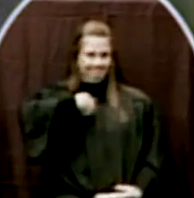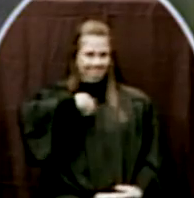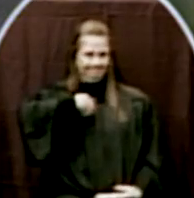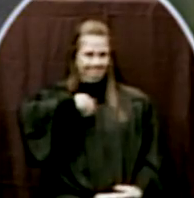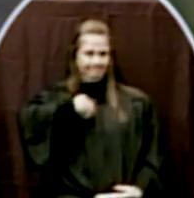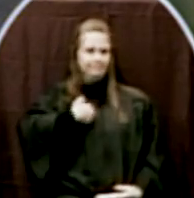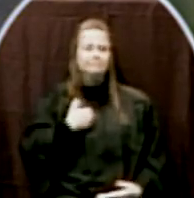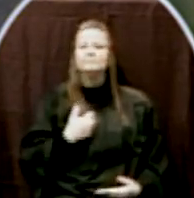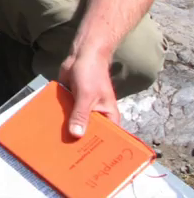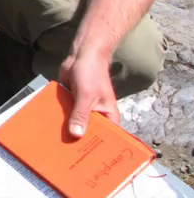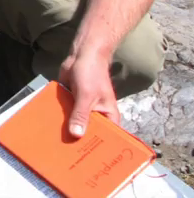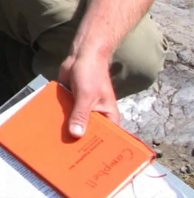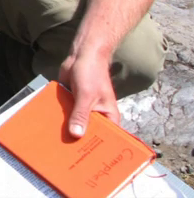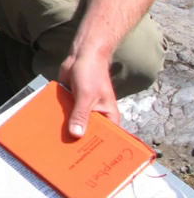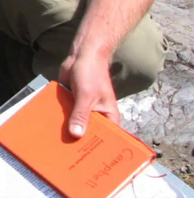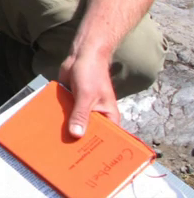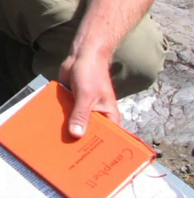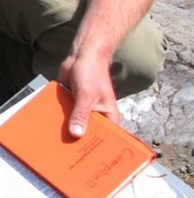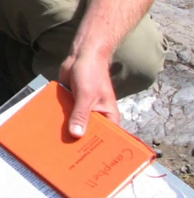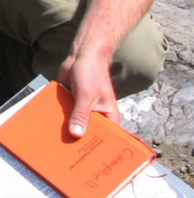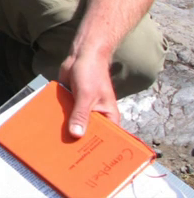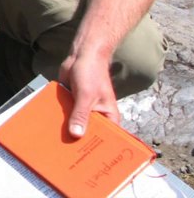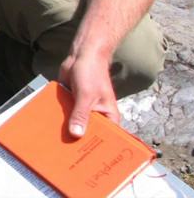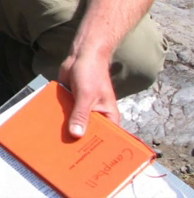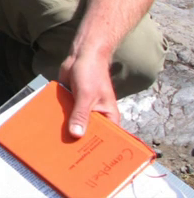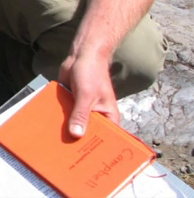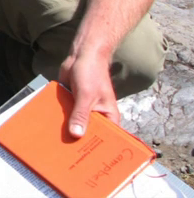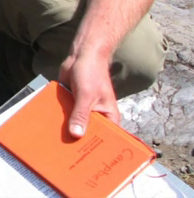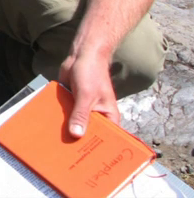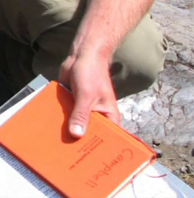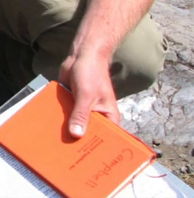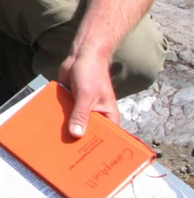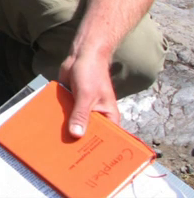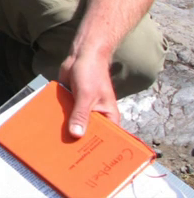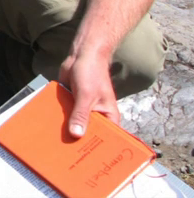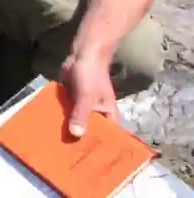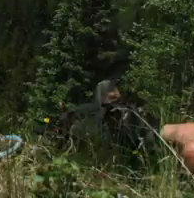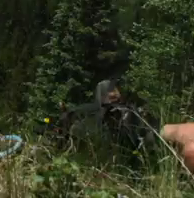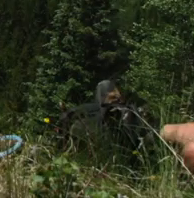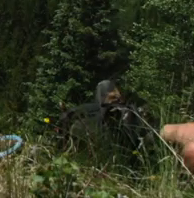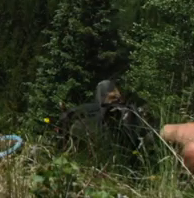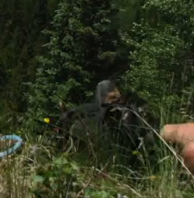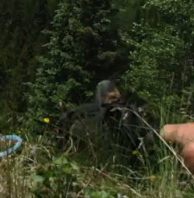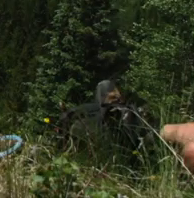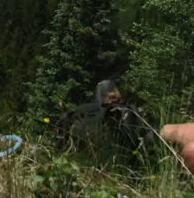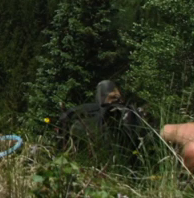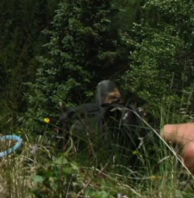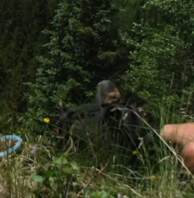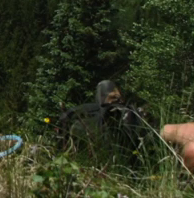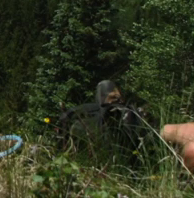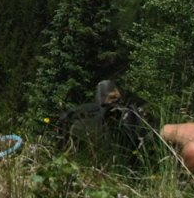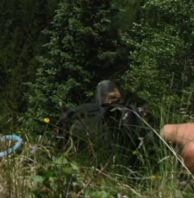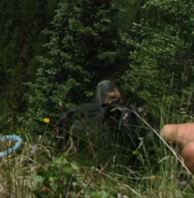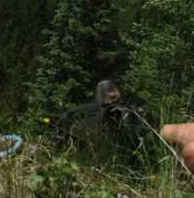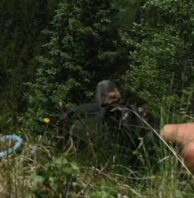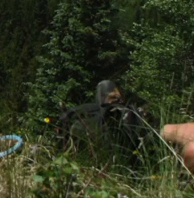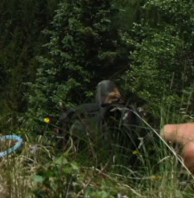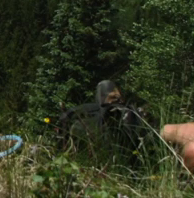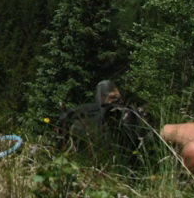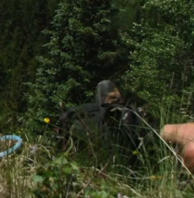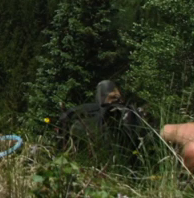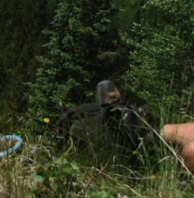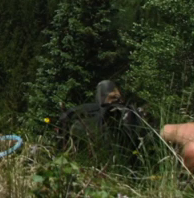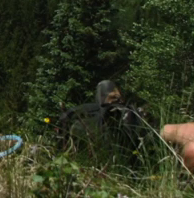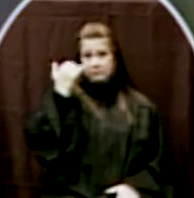It's not easy, but showing my students more rocks is one of the most important things that I do. Why? Why do I